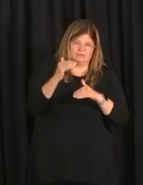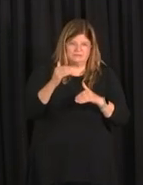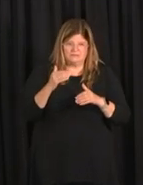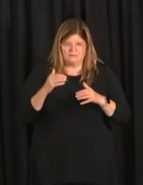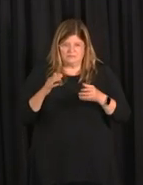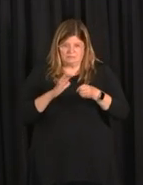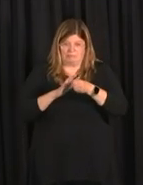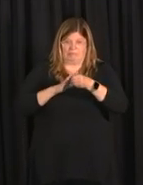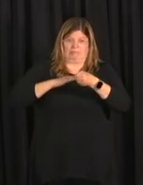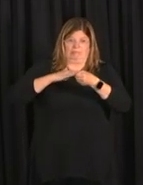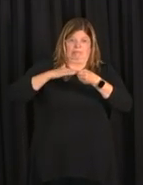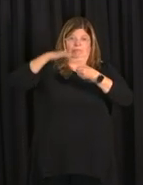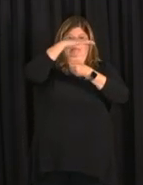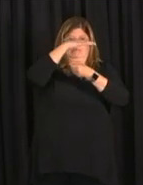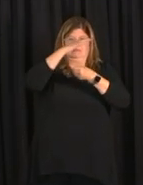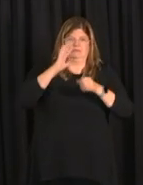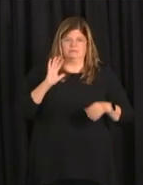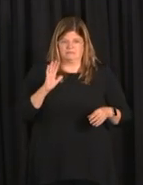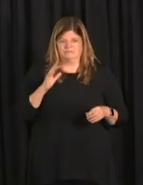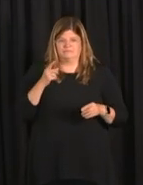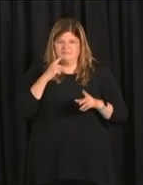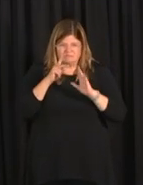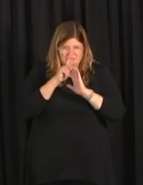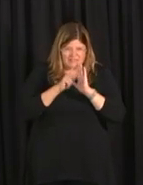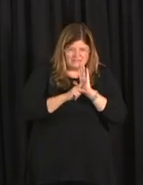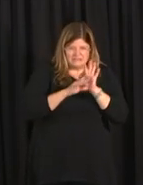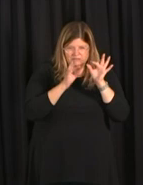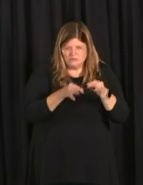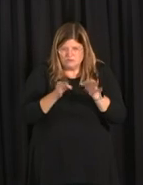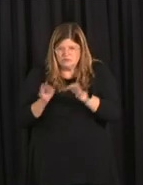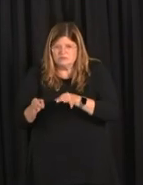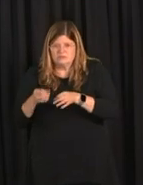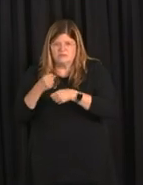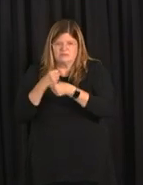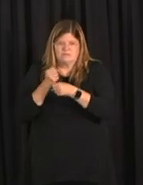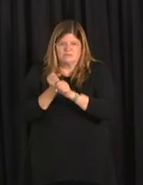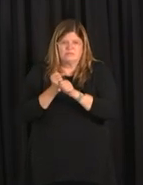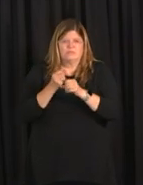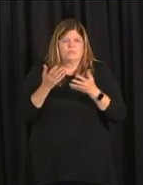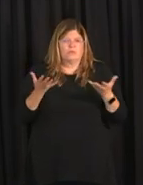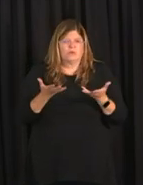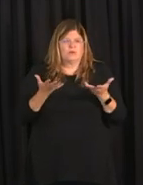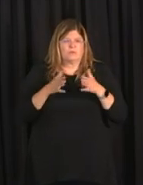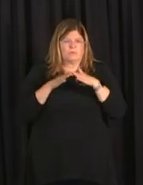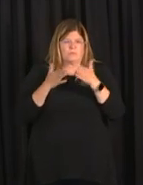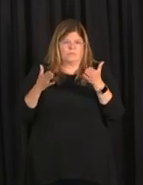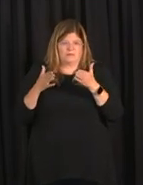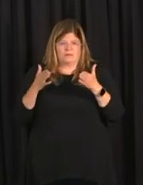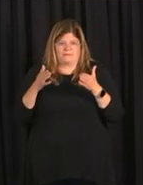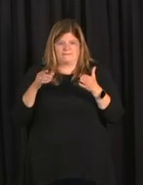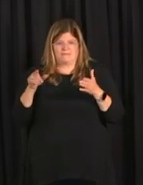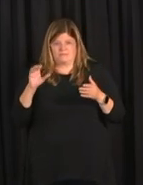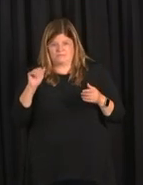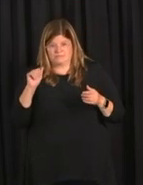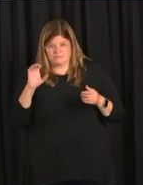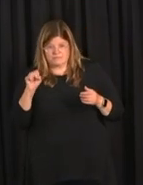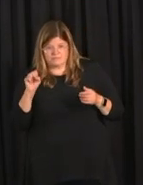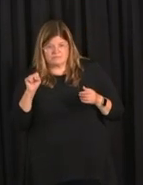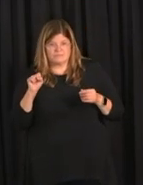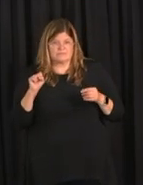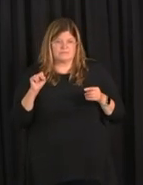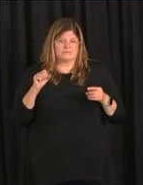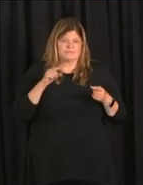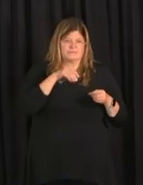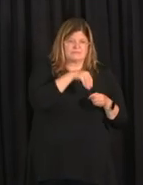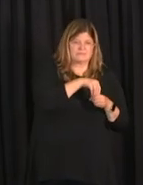into the consideration the policy decisions we have made as to what we would open first, the ACS versus